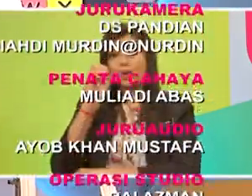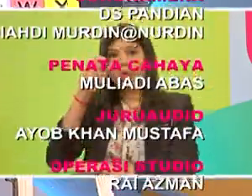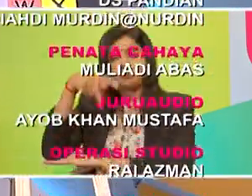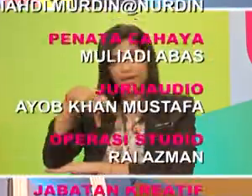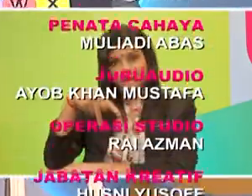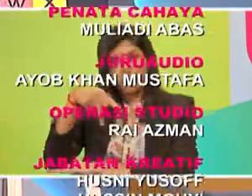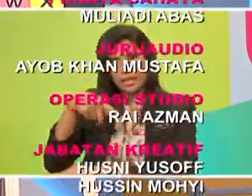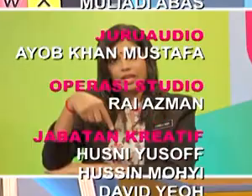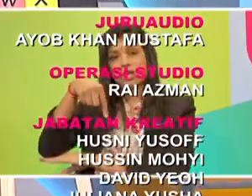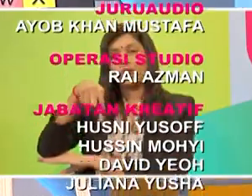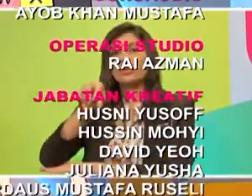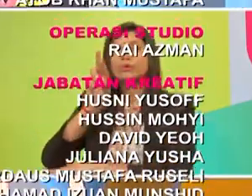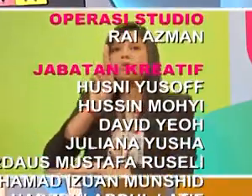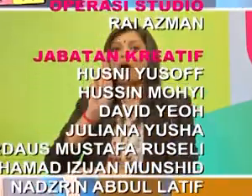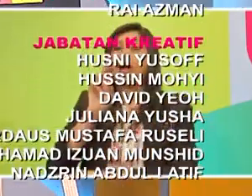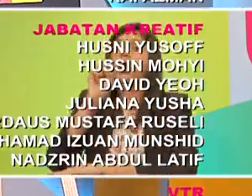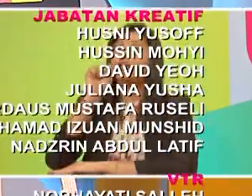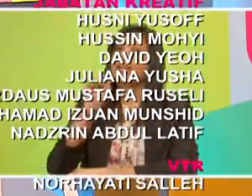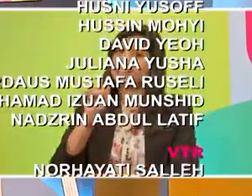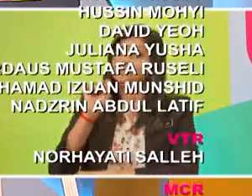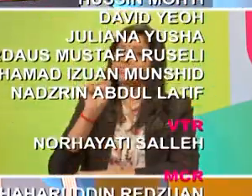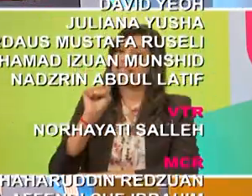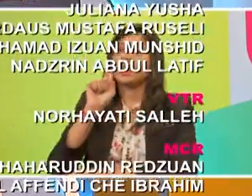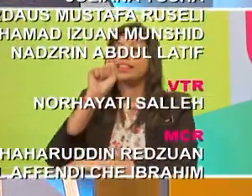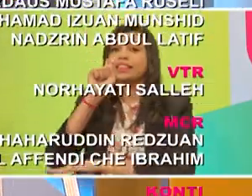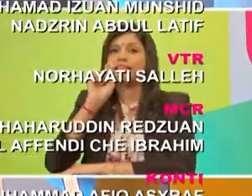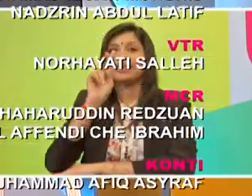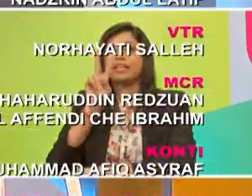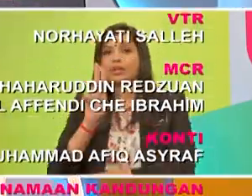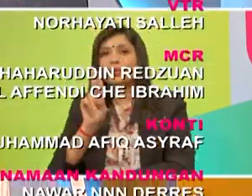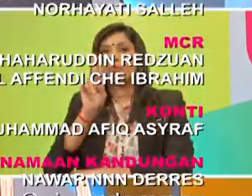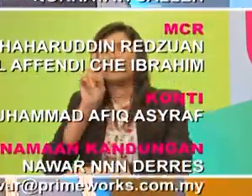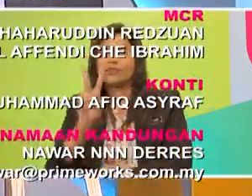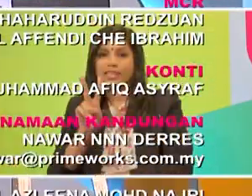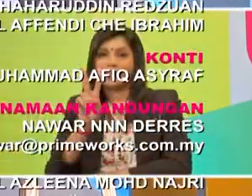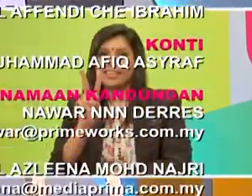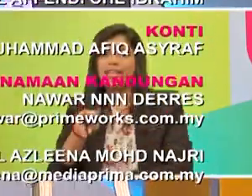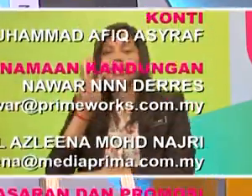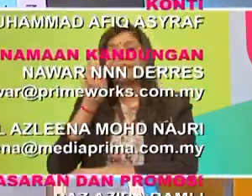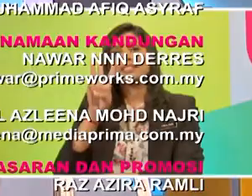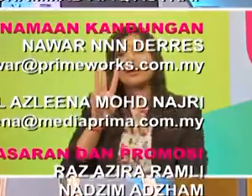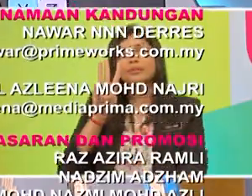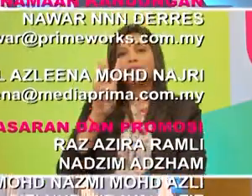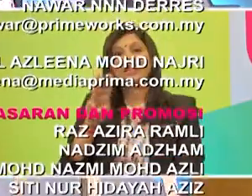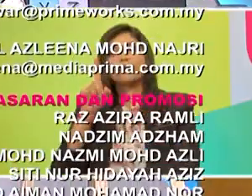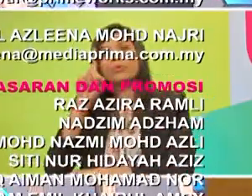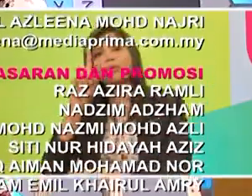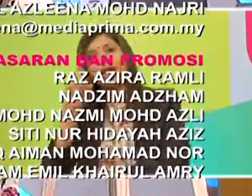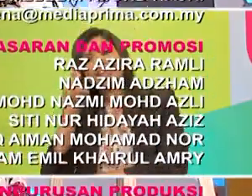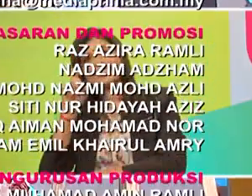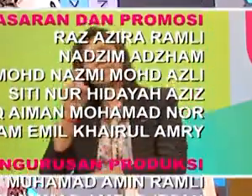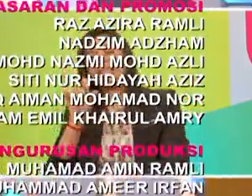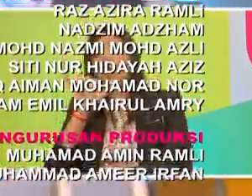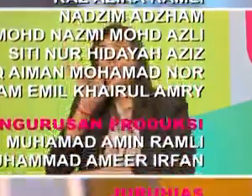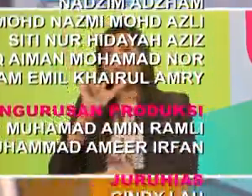O, P, Q, R, S, T, U, V, W,